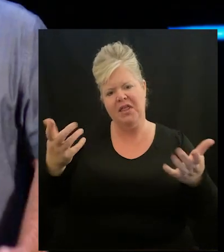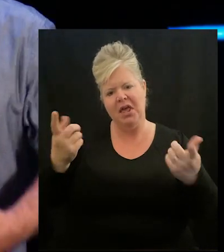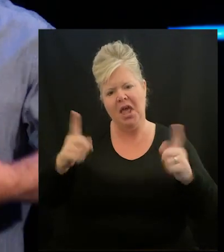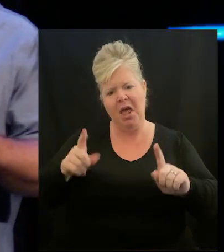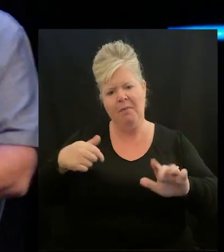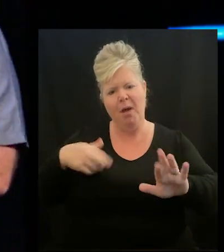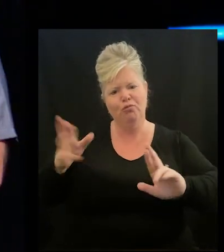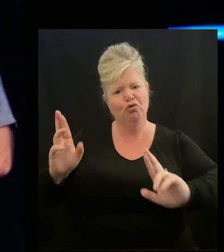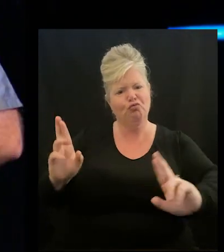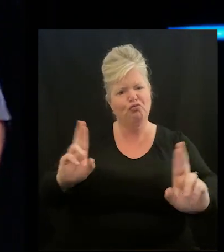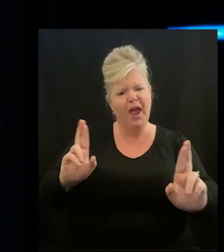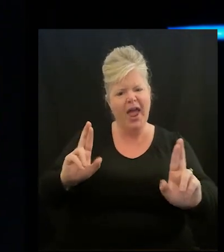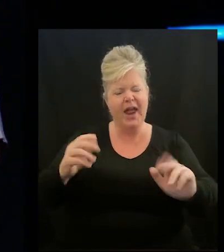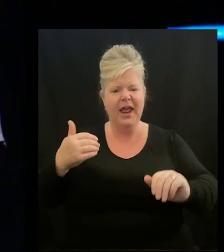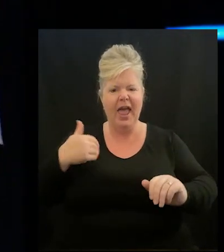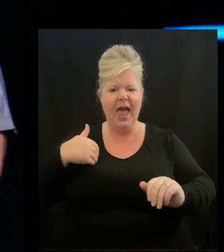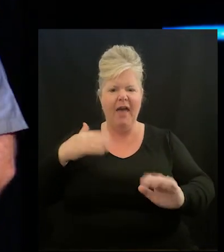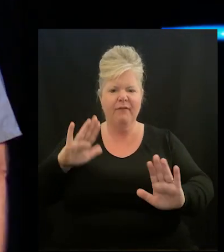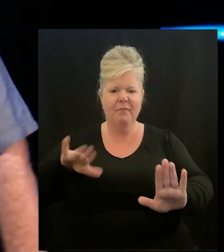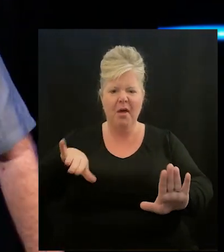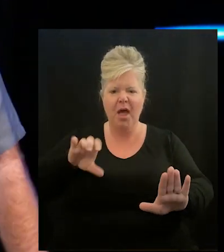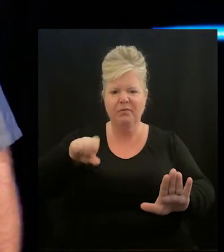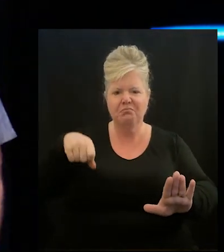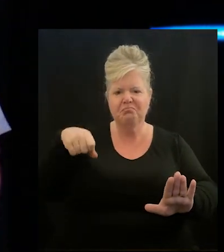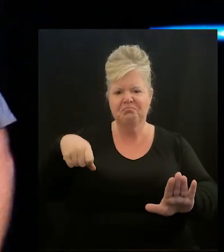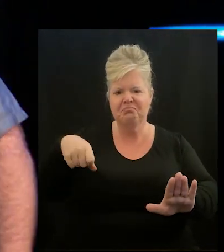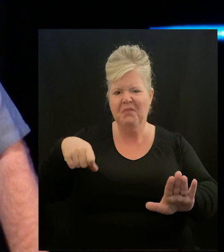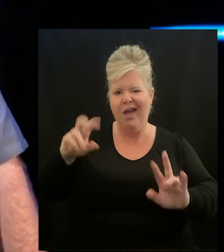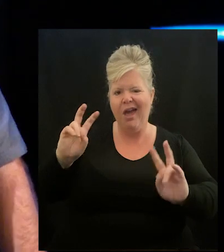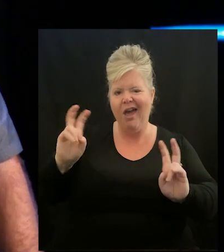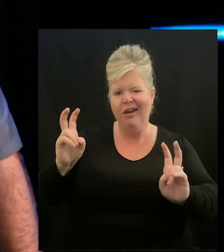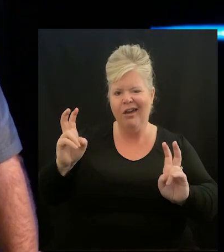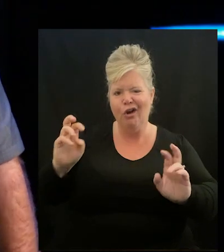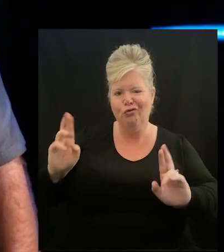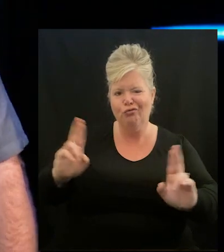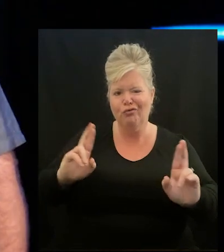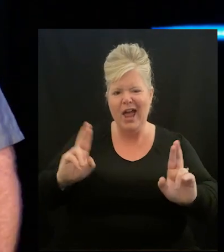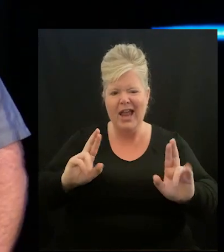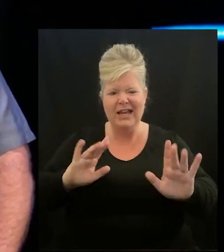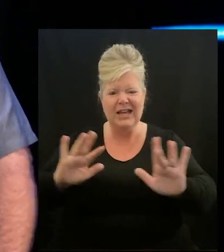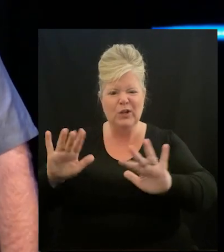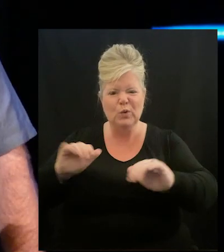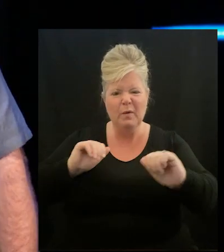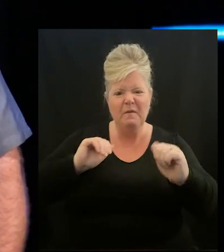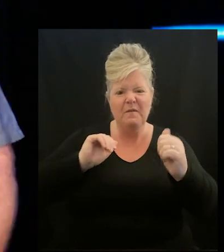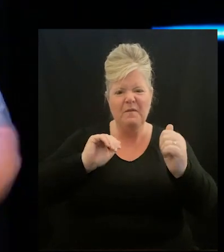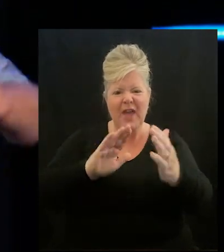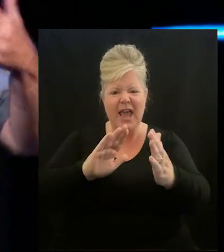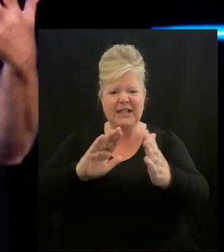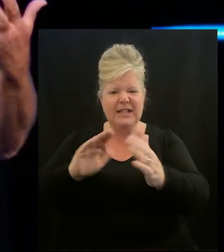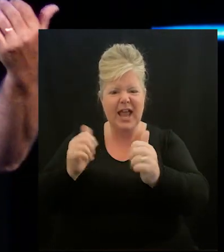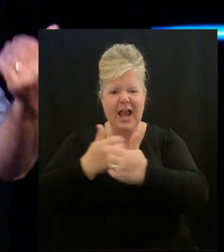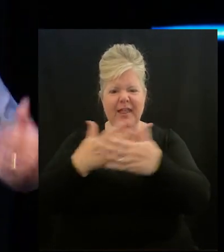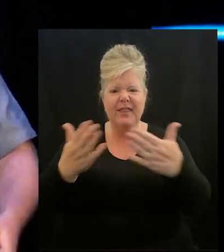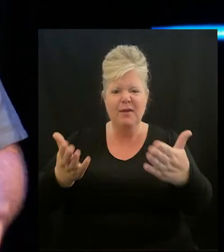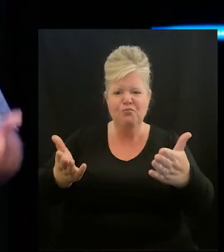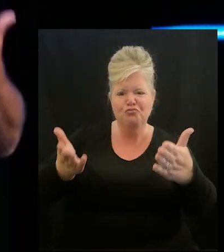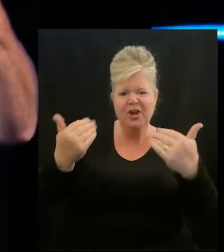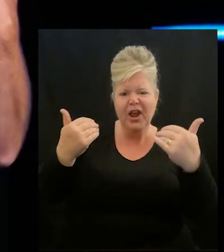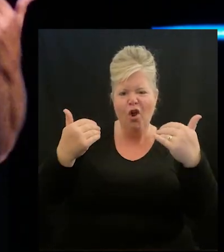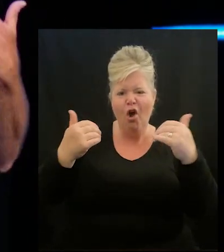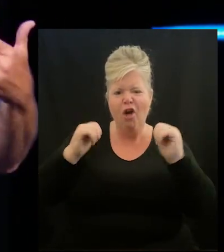ready. I've got my bag of stones, so to speak, and I'm ready to go out into the valley and face any giant. It's like, bring it